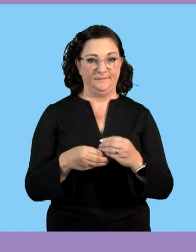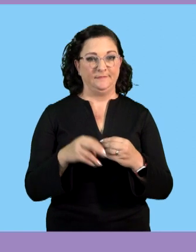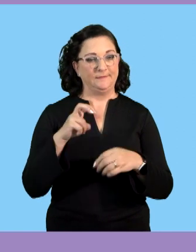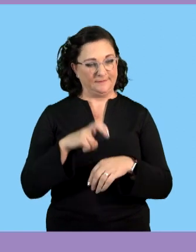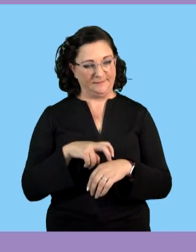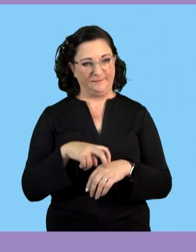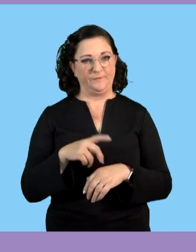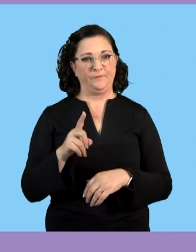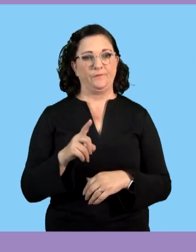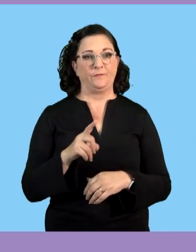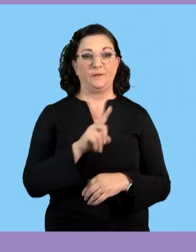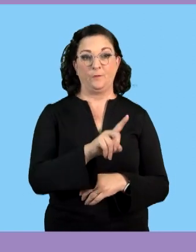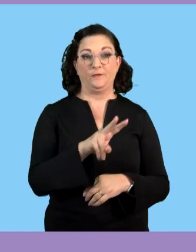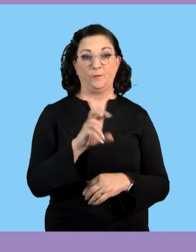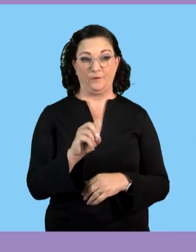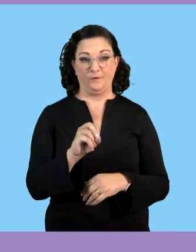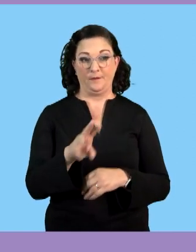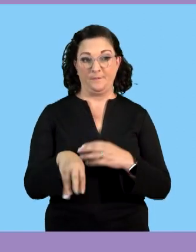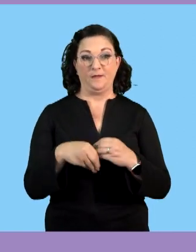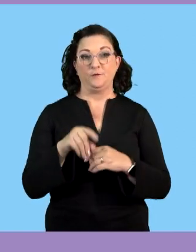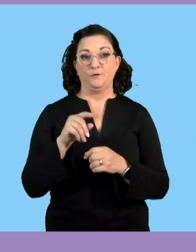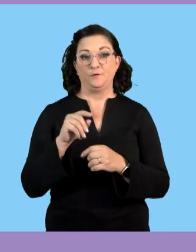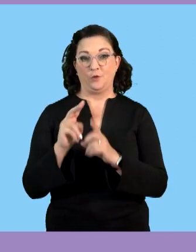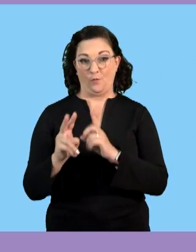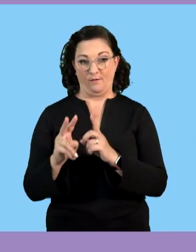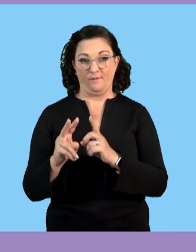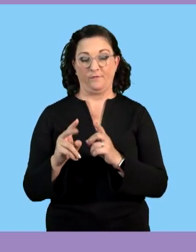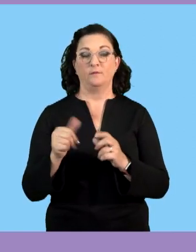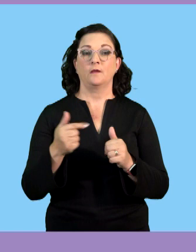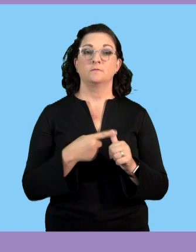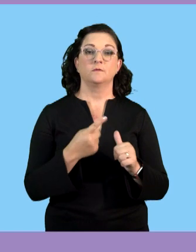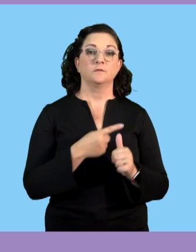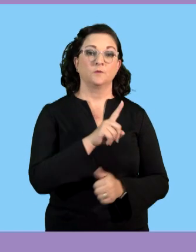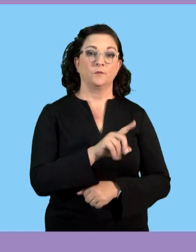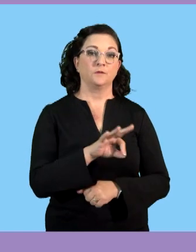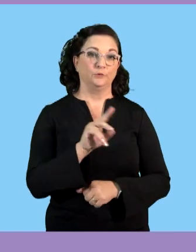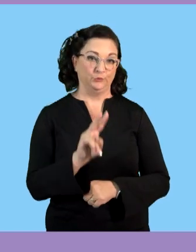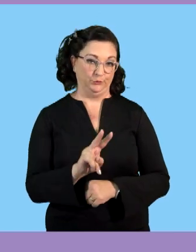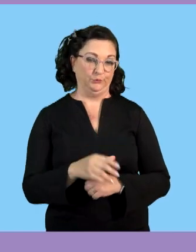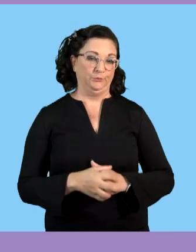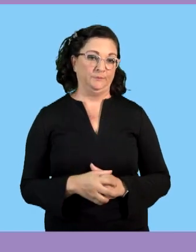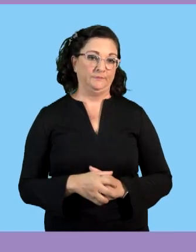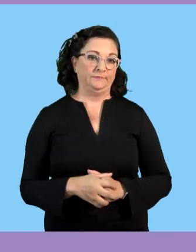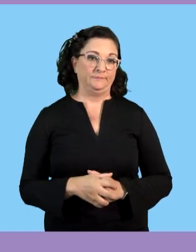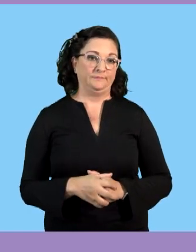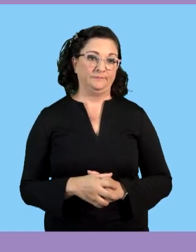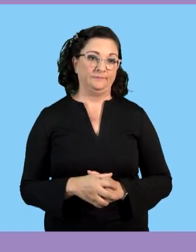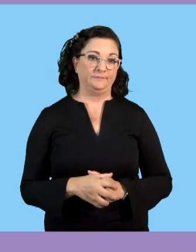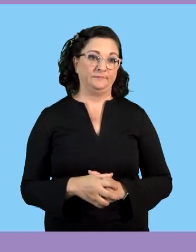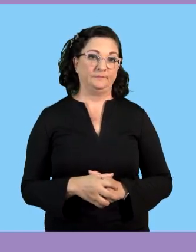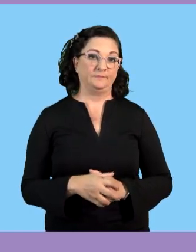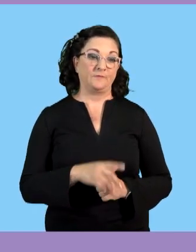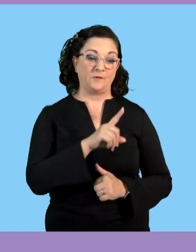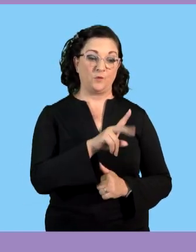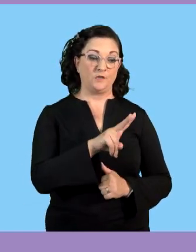the original. This would be 120 plus 12, which gives you 132.